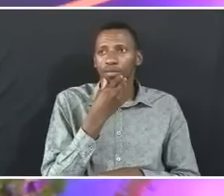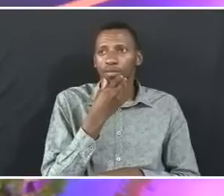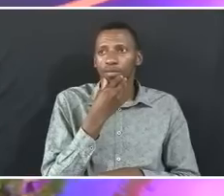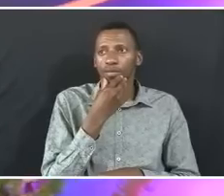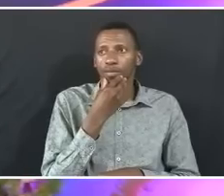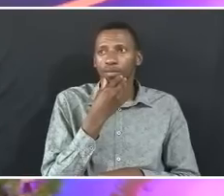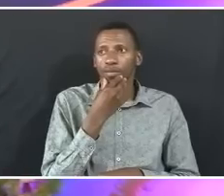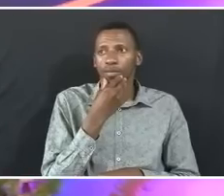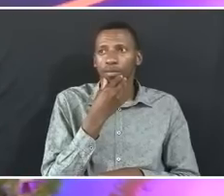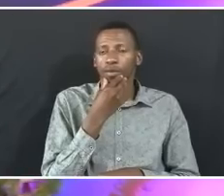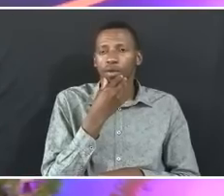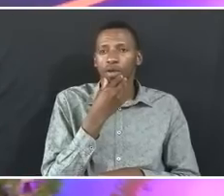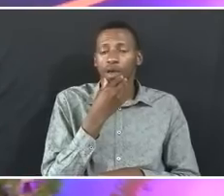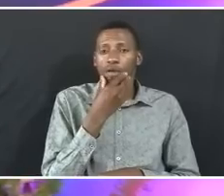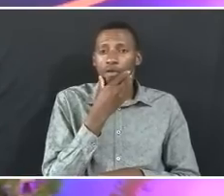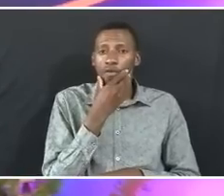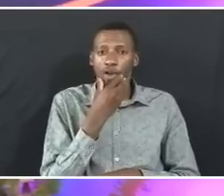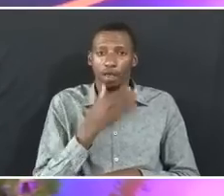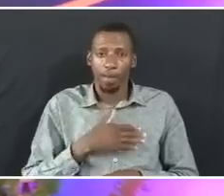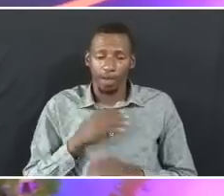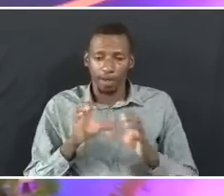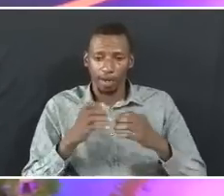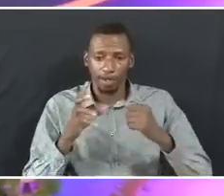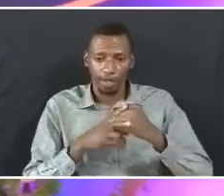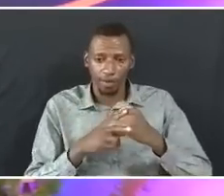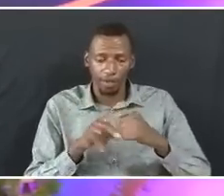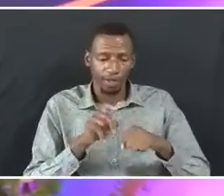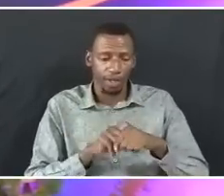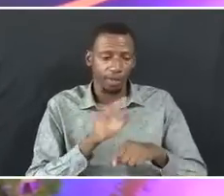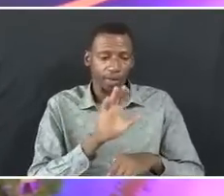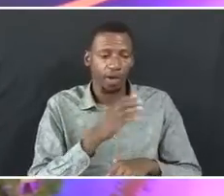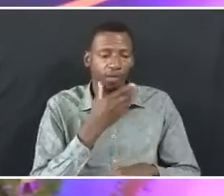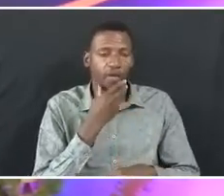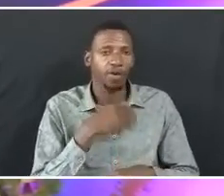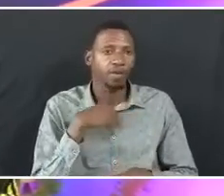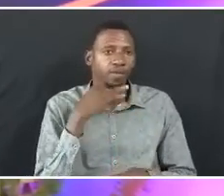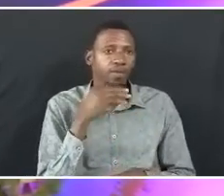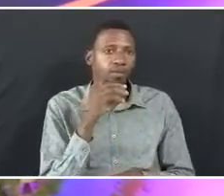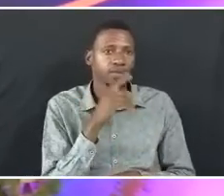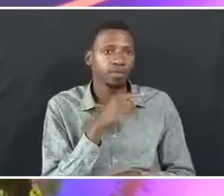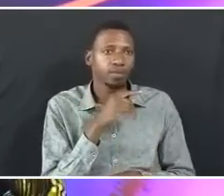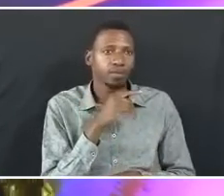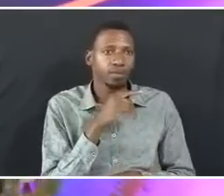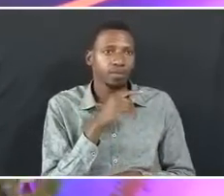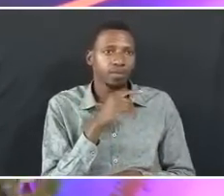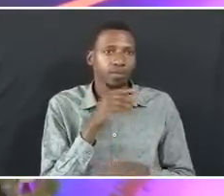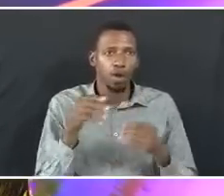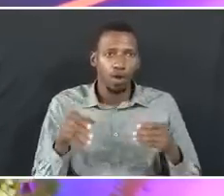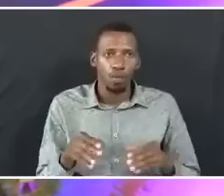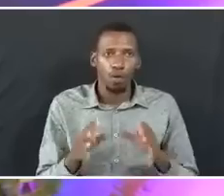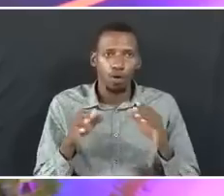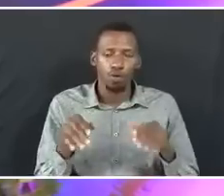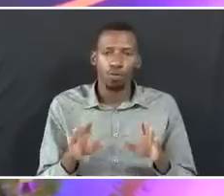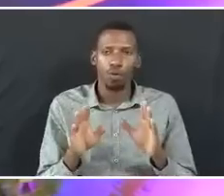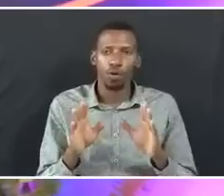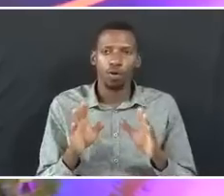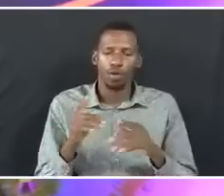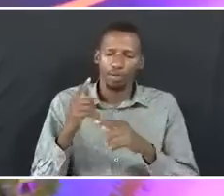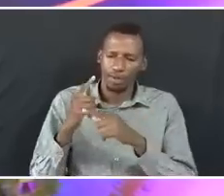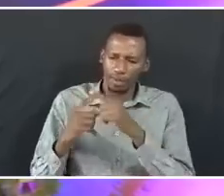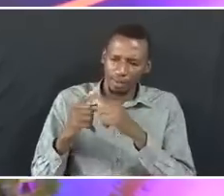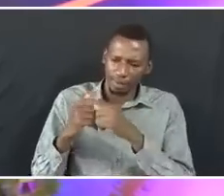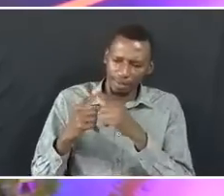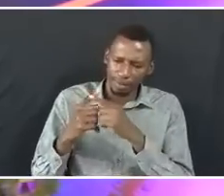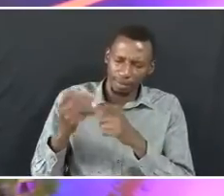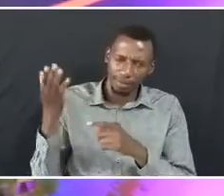7 when the father died. So you can be so sure I was born many years. Didn't even see my grandpa.